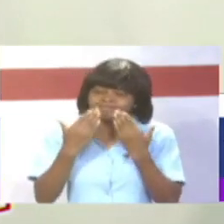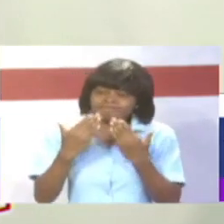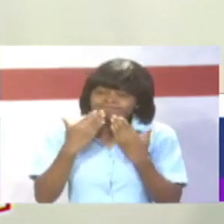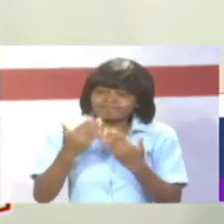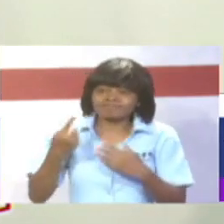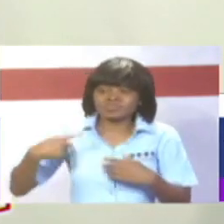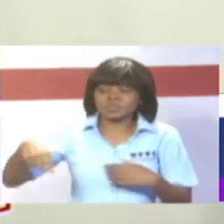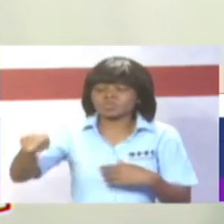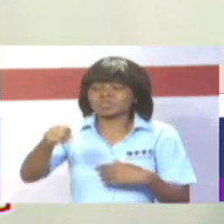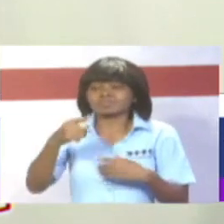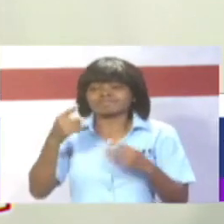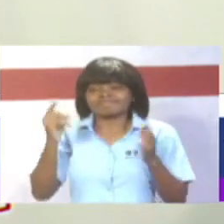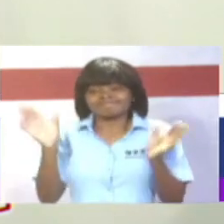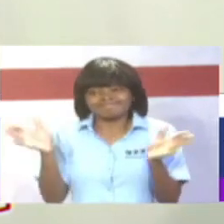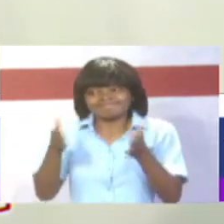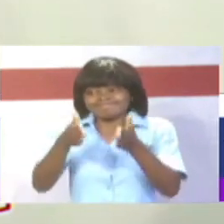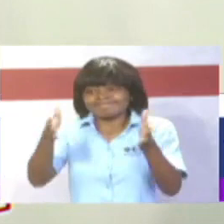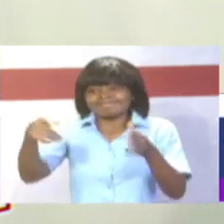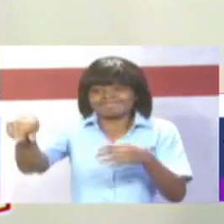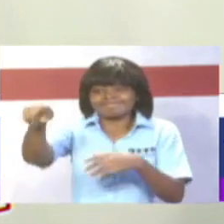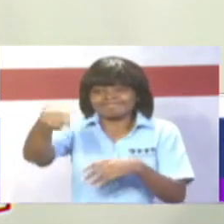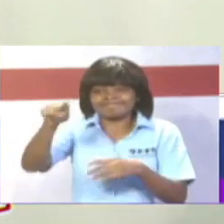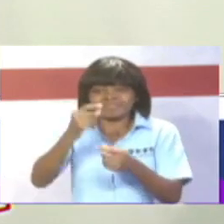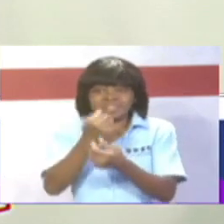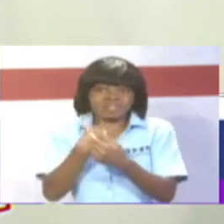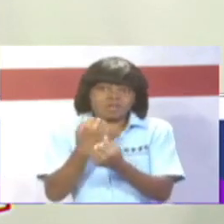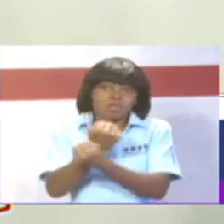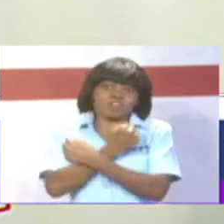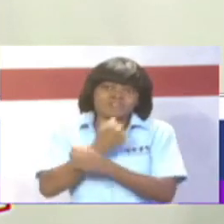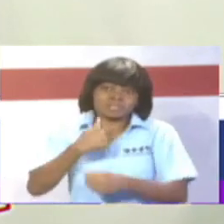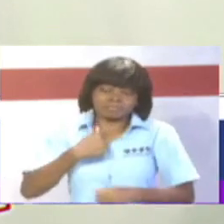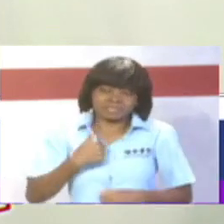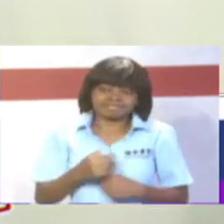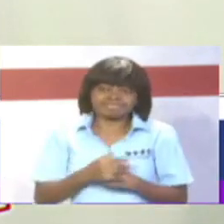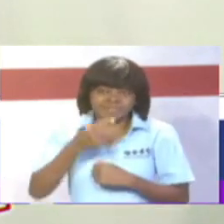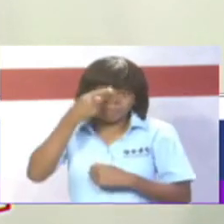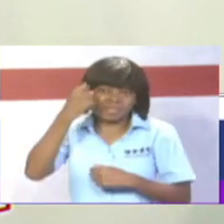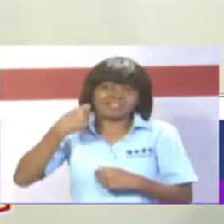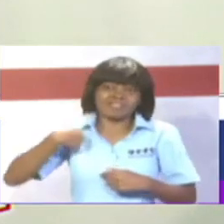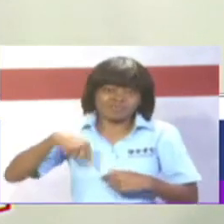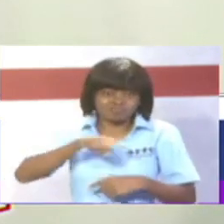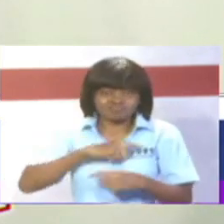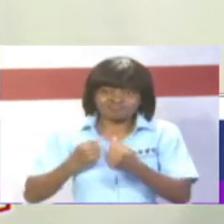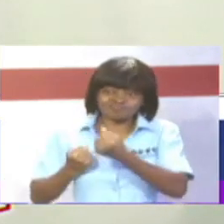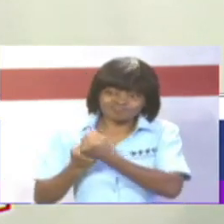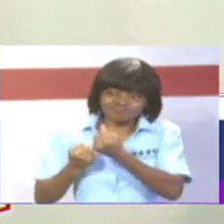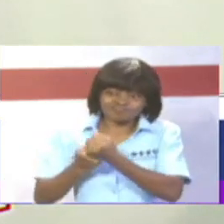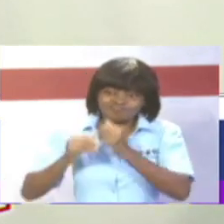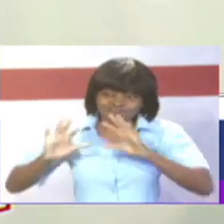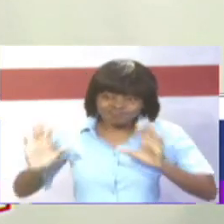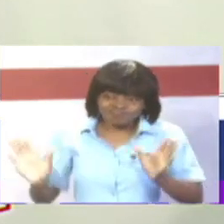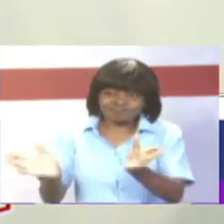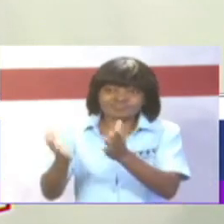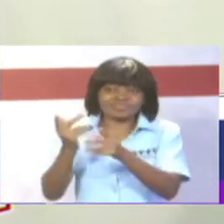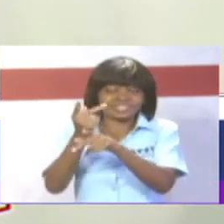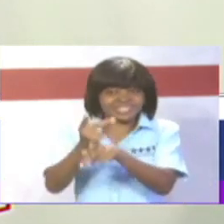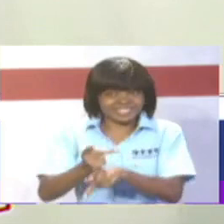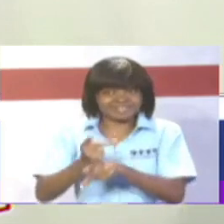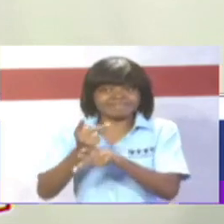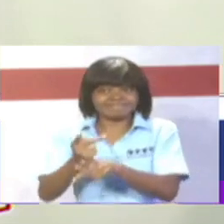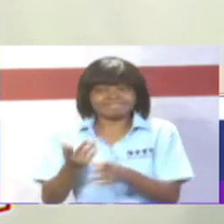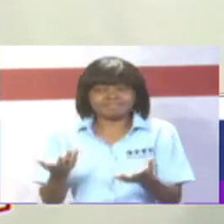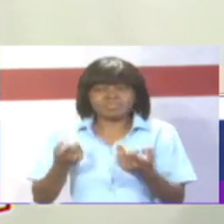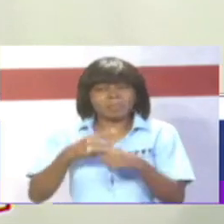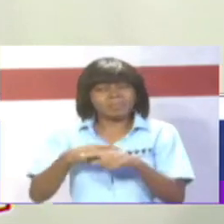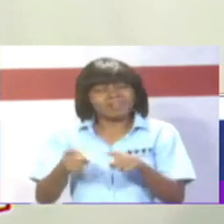from the public, from relatives, from upper management, but we would appreciate it greater if you